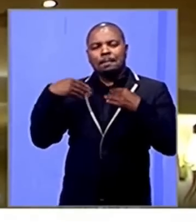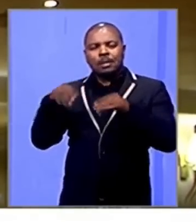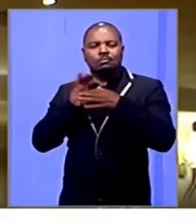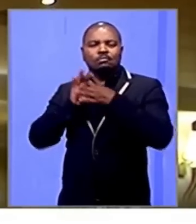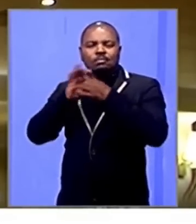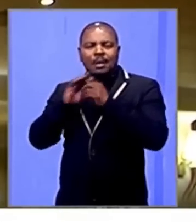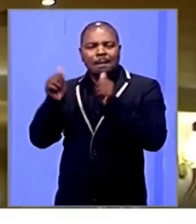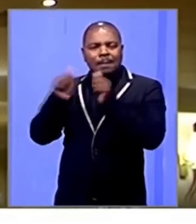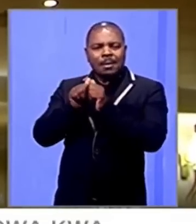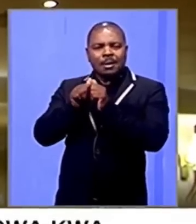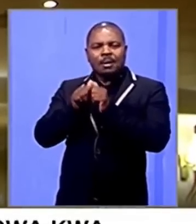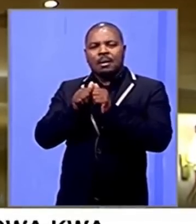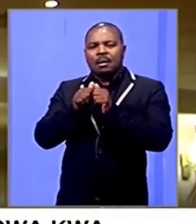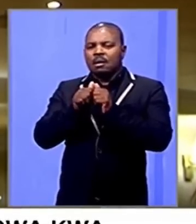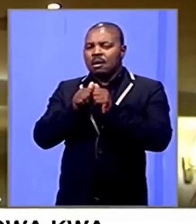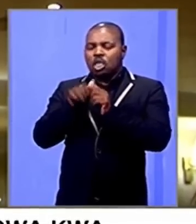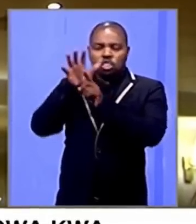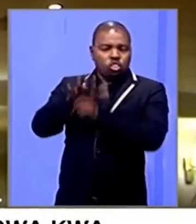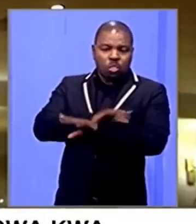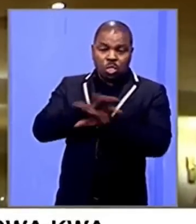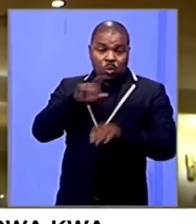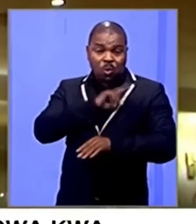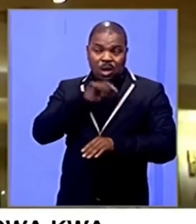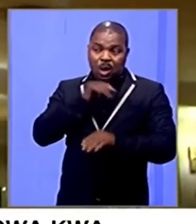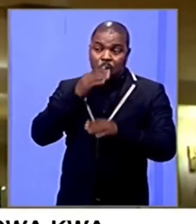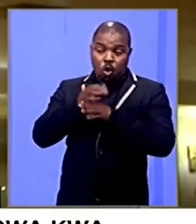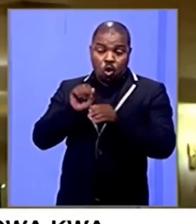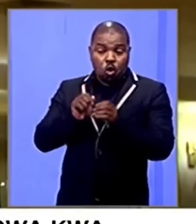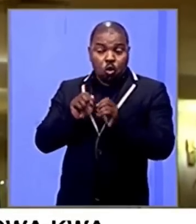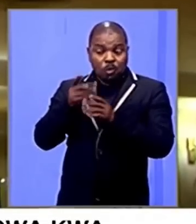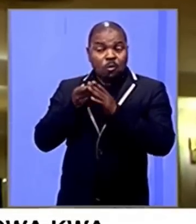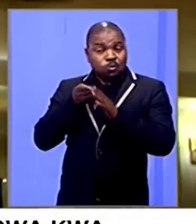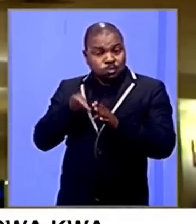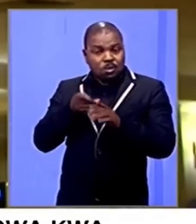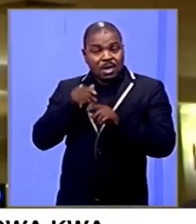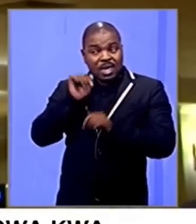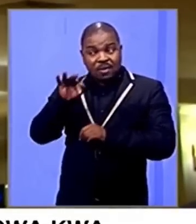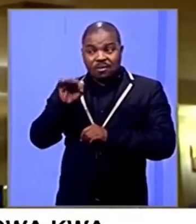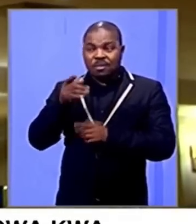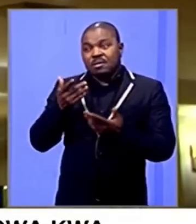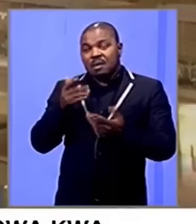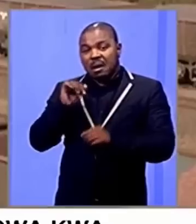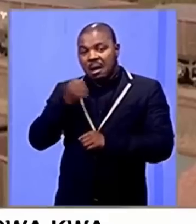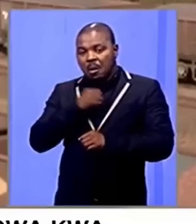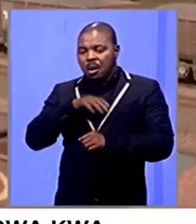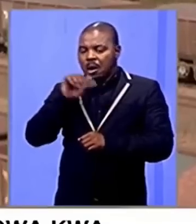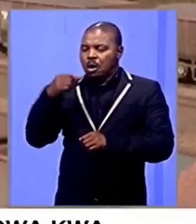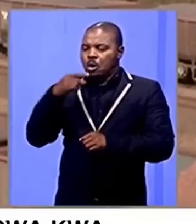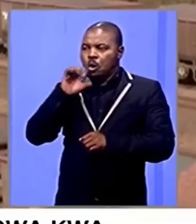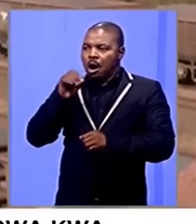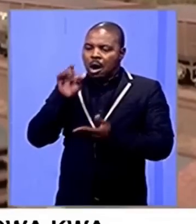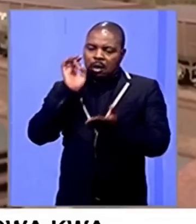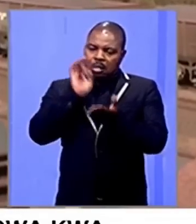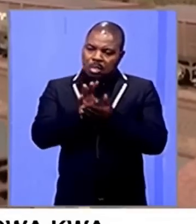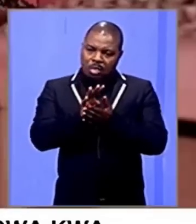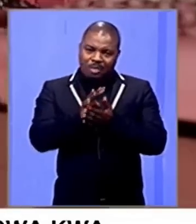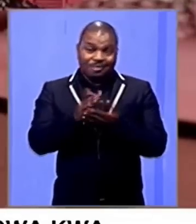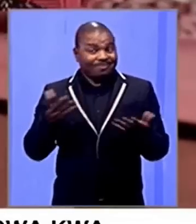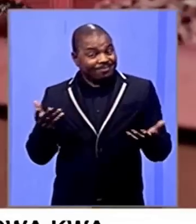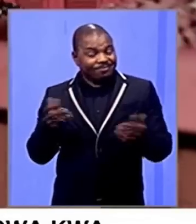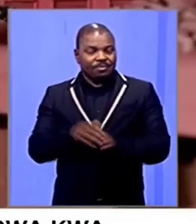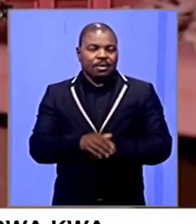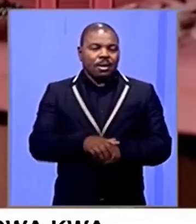job opportunities are created. And if we lose that, let's say if we are kicked out of our Goa. Gabagare